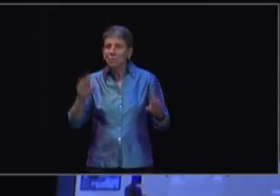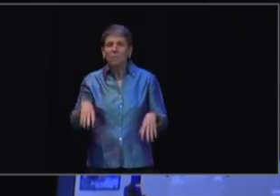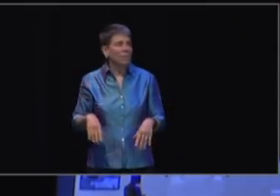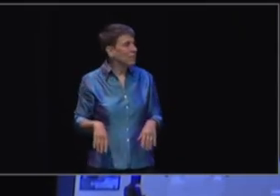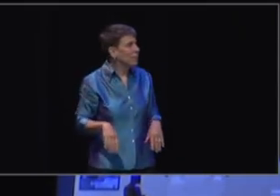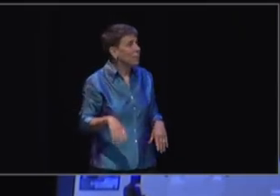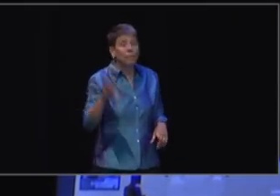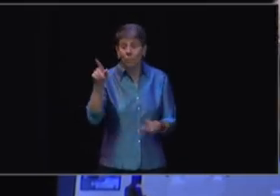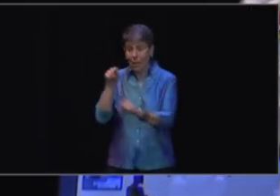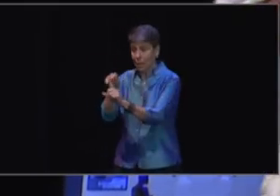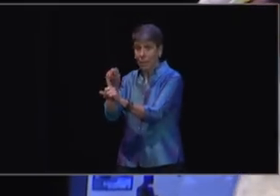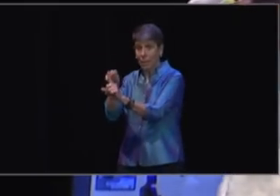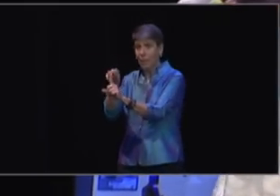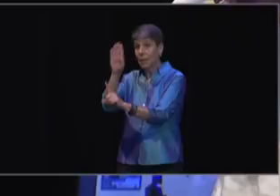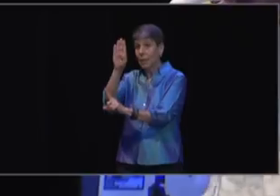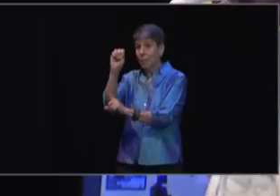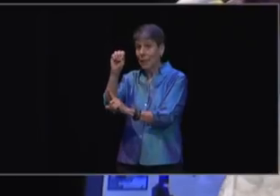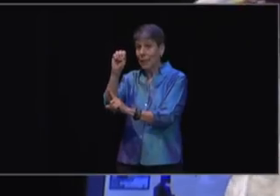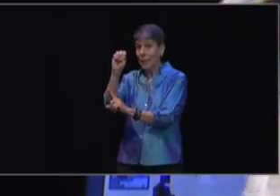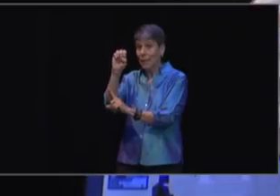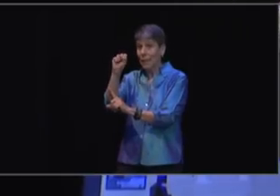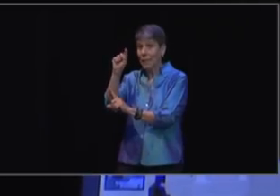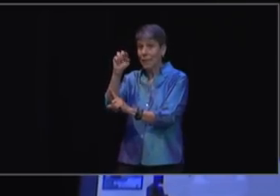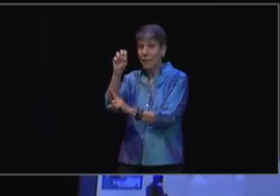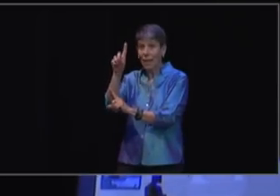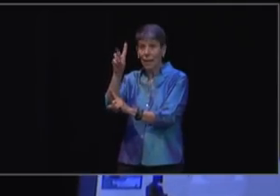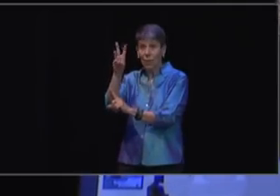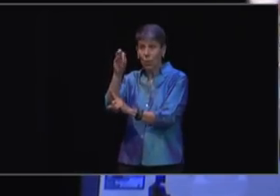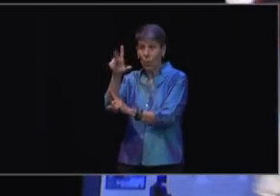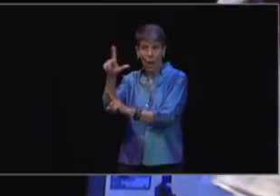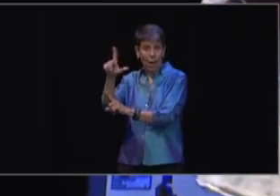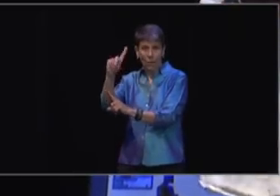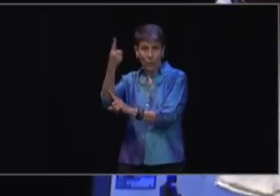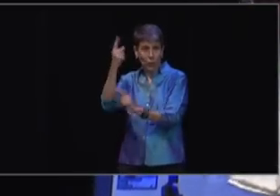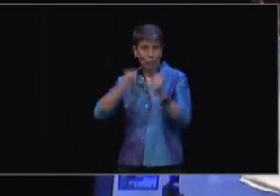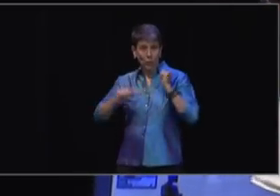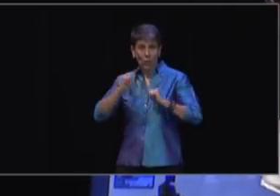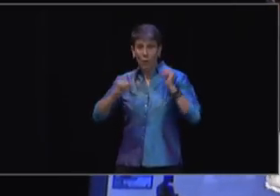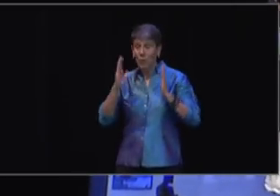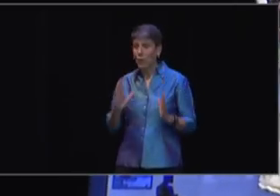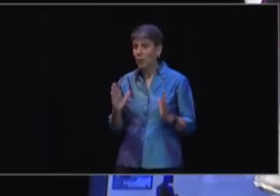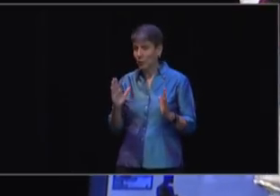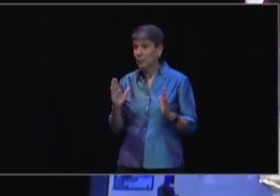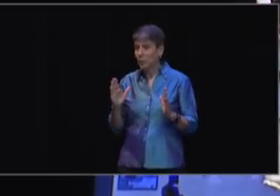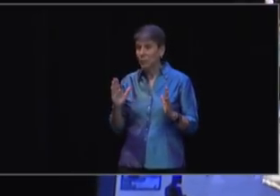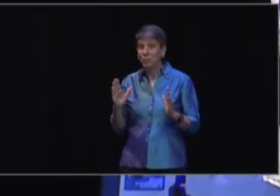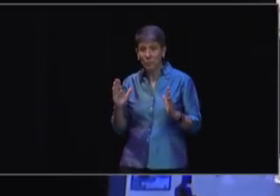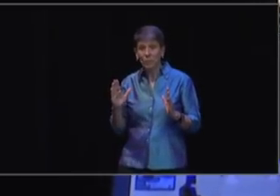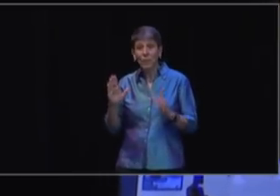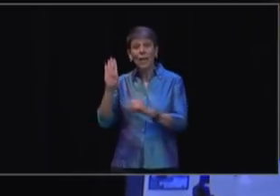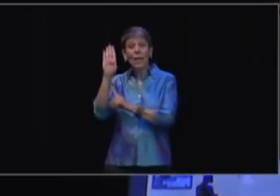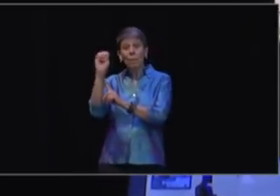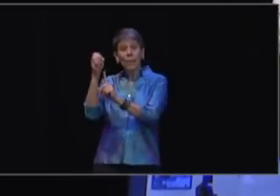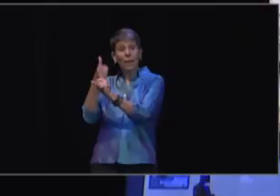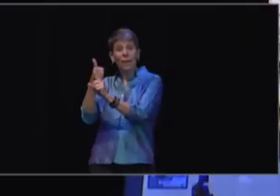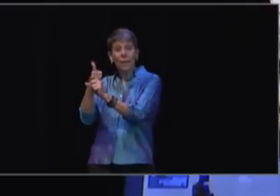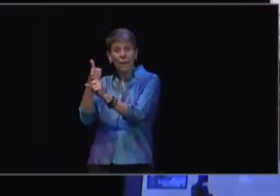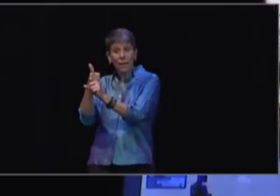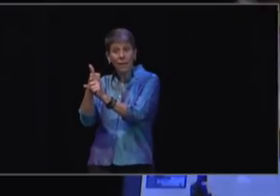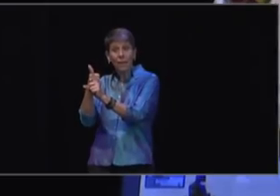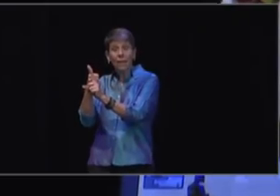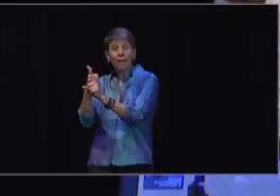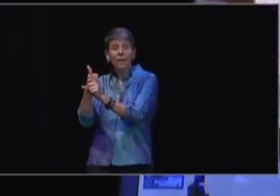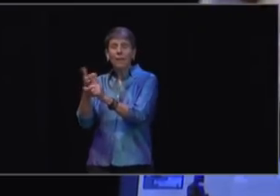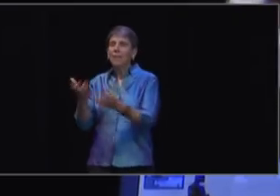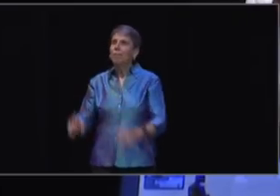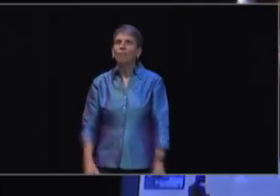B. Steadwell is our first performer. Yeah, B is, I